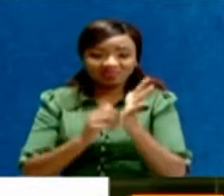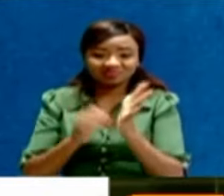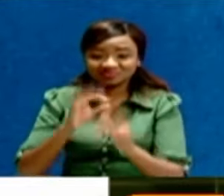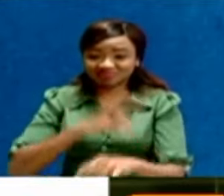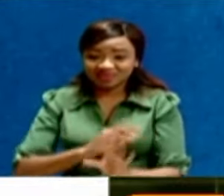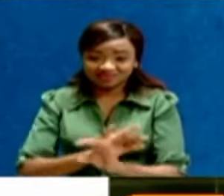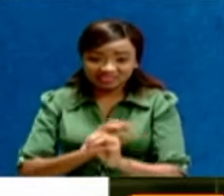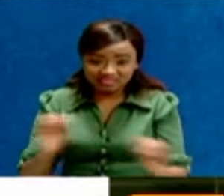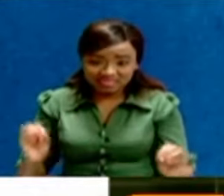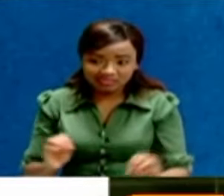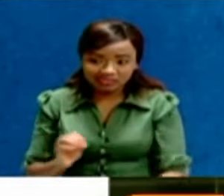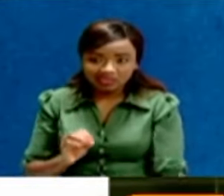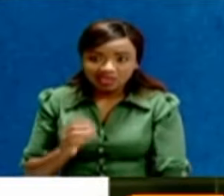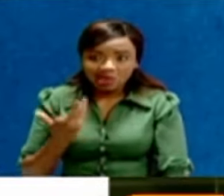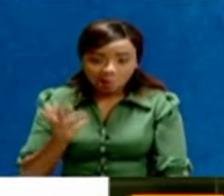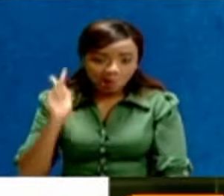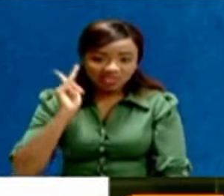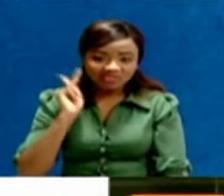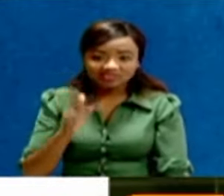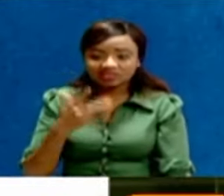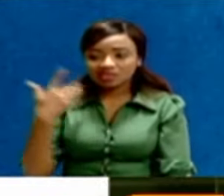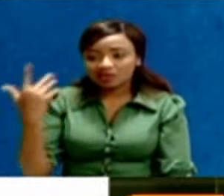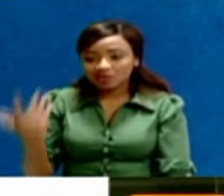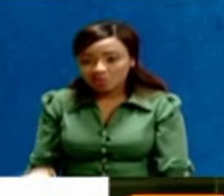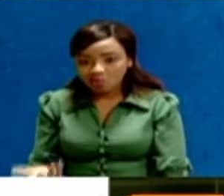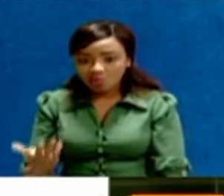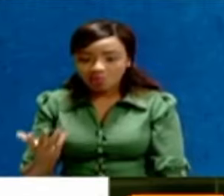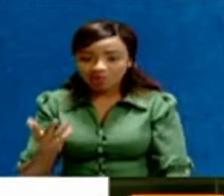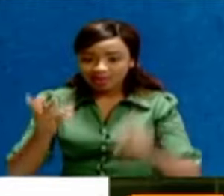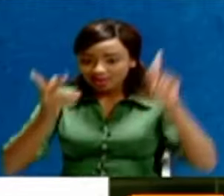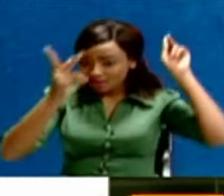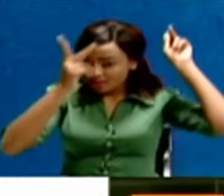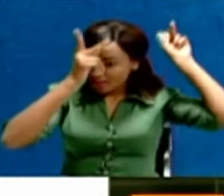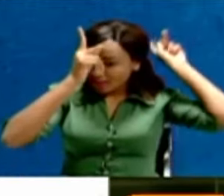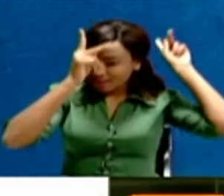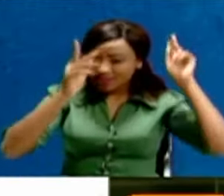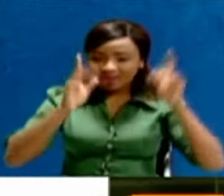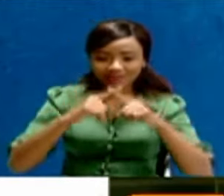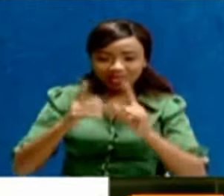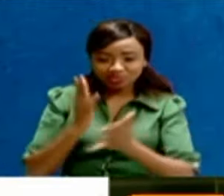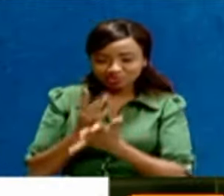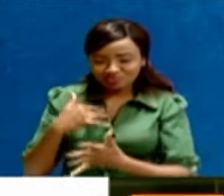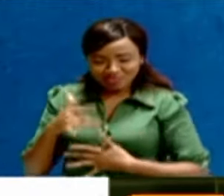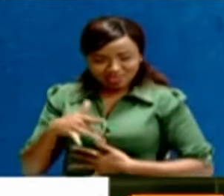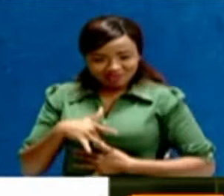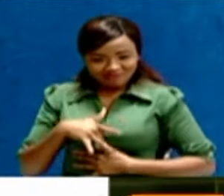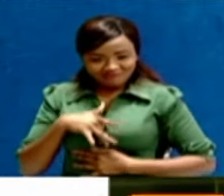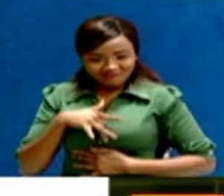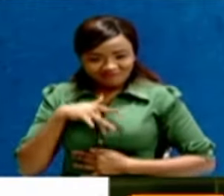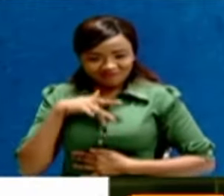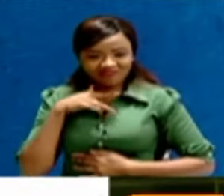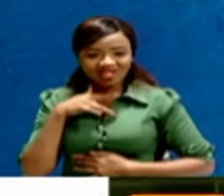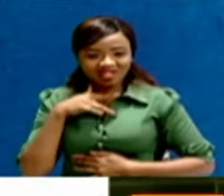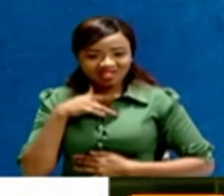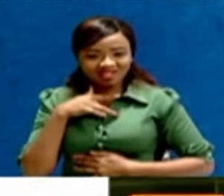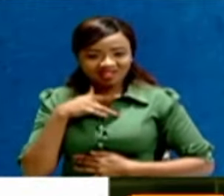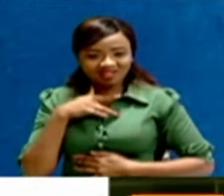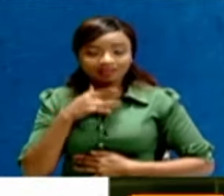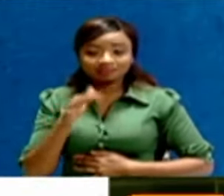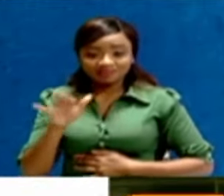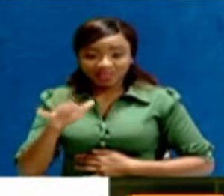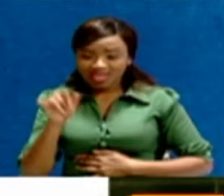gain. Or even Kisi, or even a place Kakamega. But there, for me, I feel for leadership for places